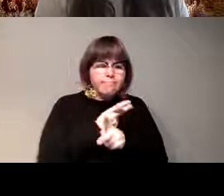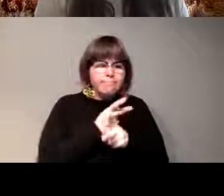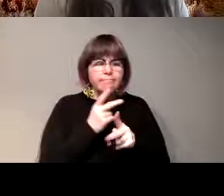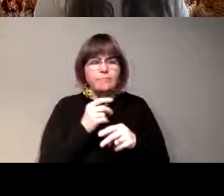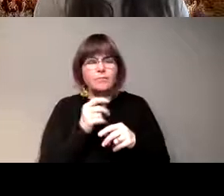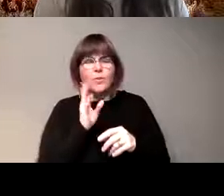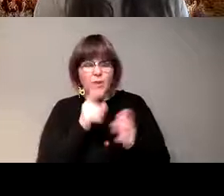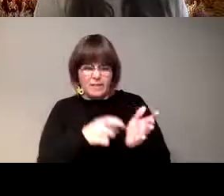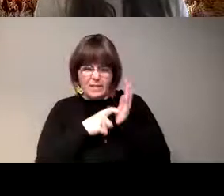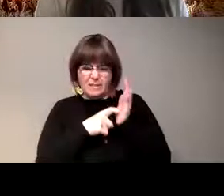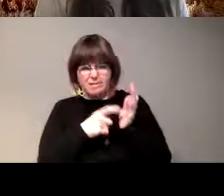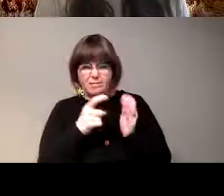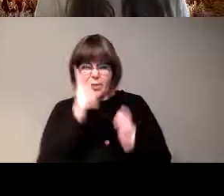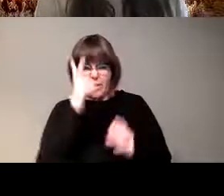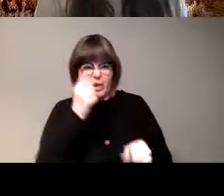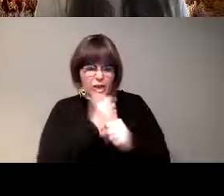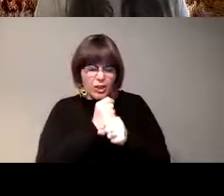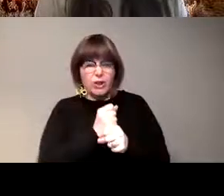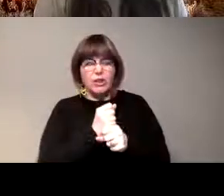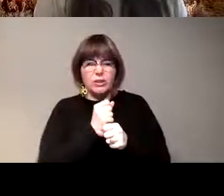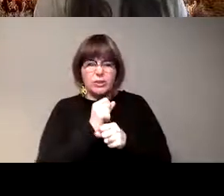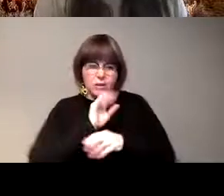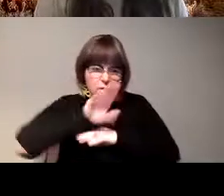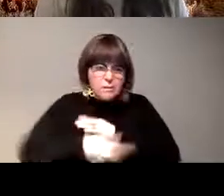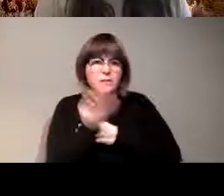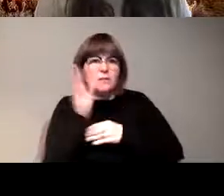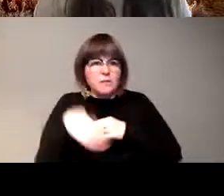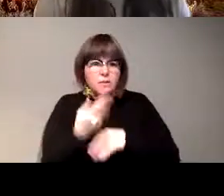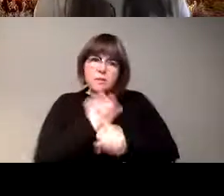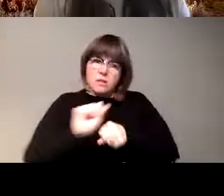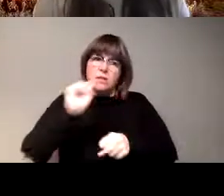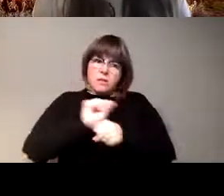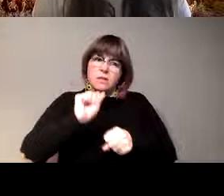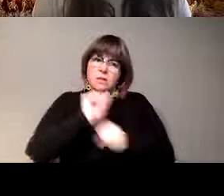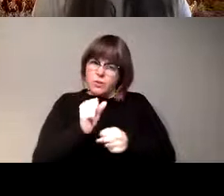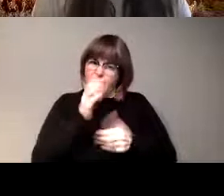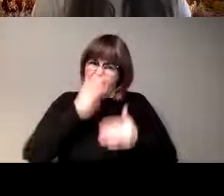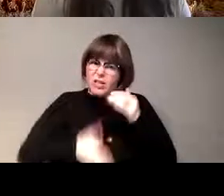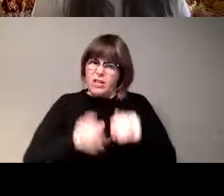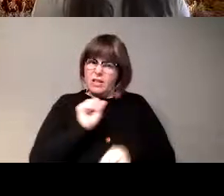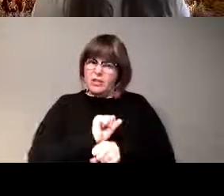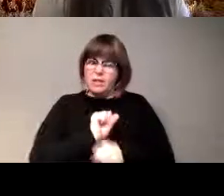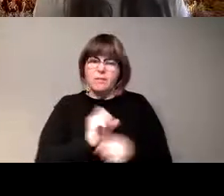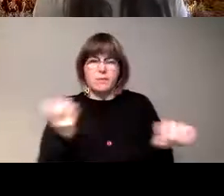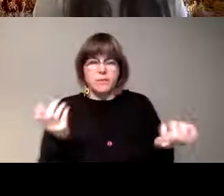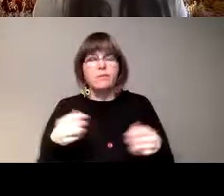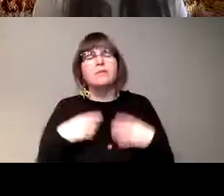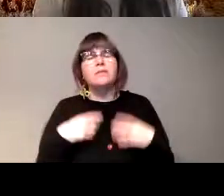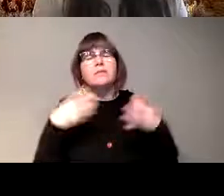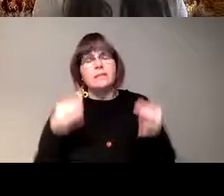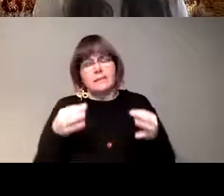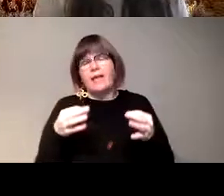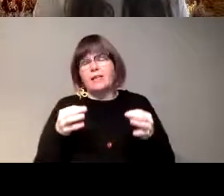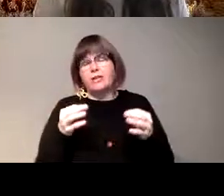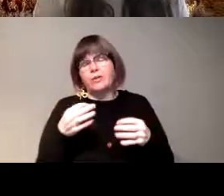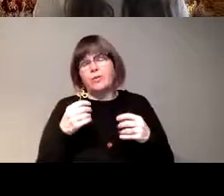taken him at least 3 years of around the clock effort to complete this task. So They eventually decided to crowdsource this part